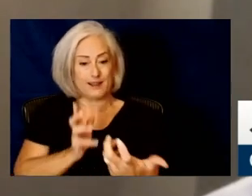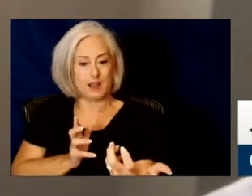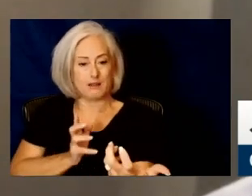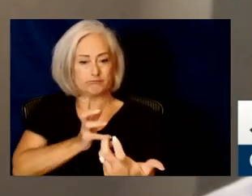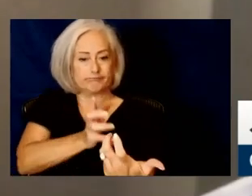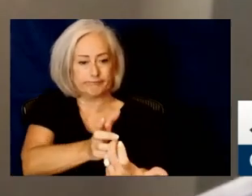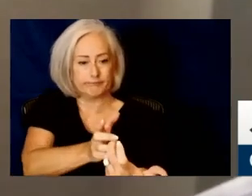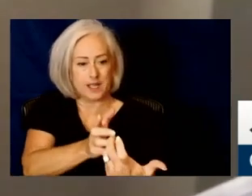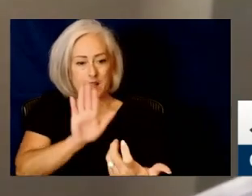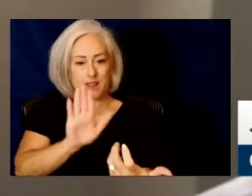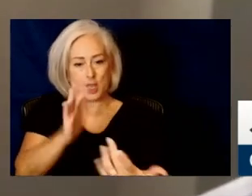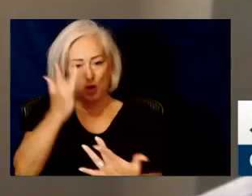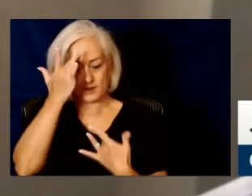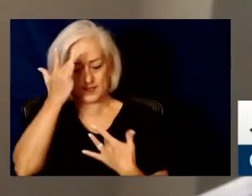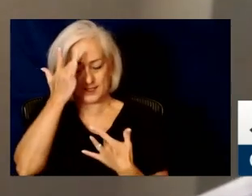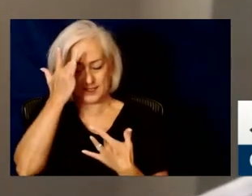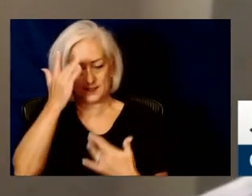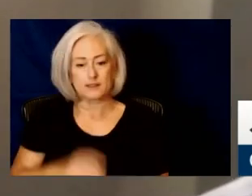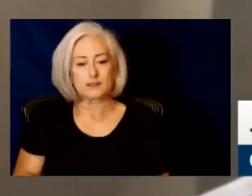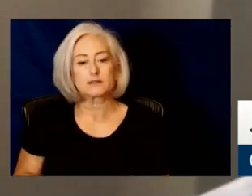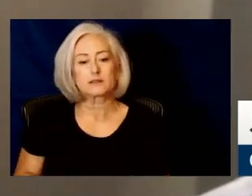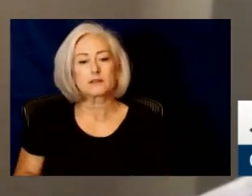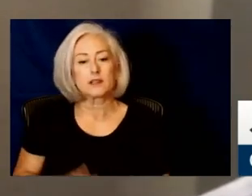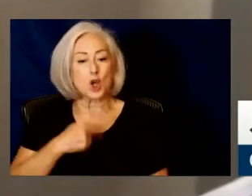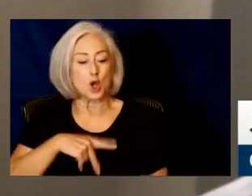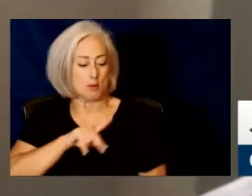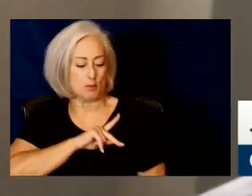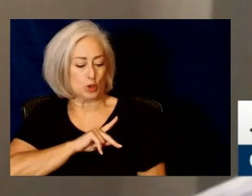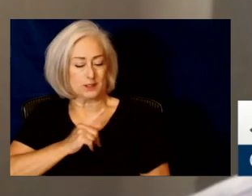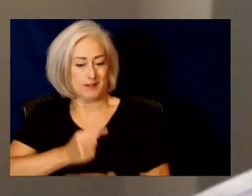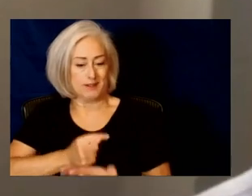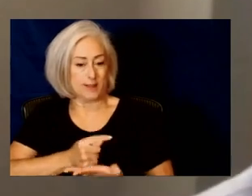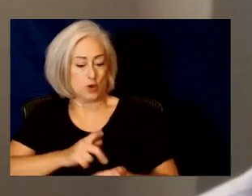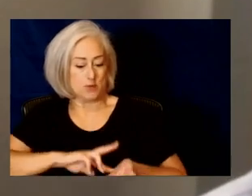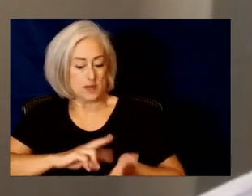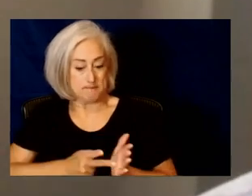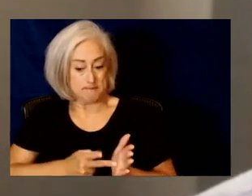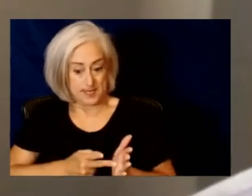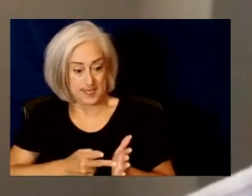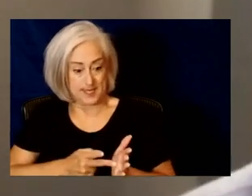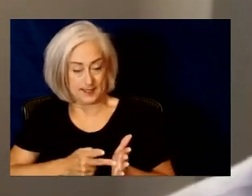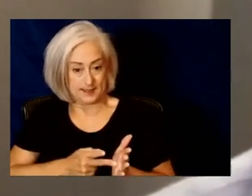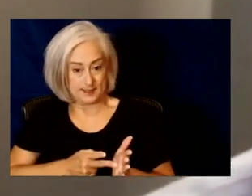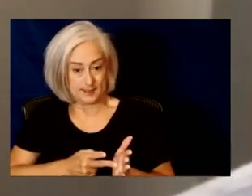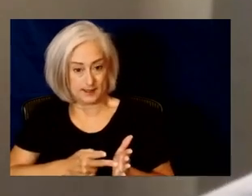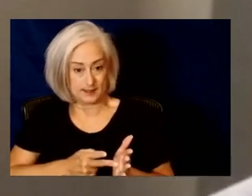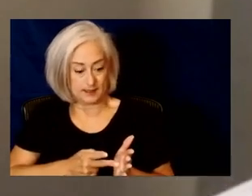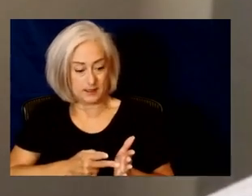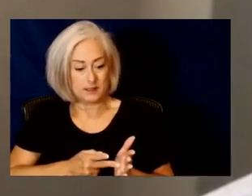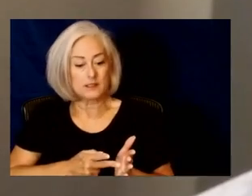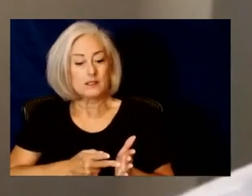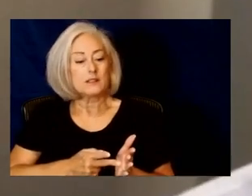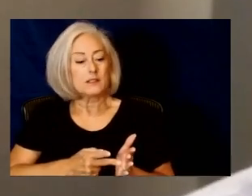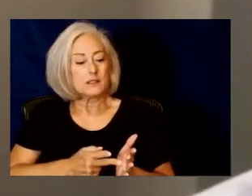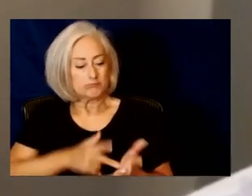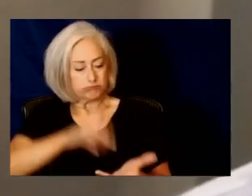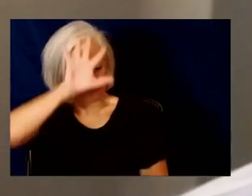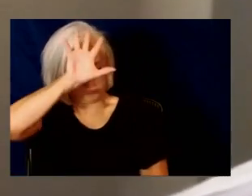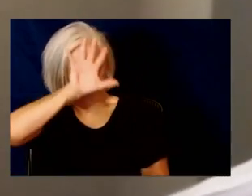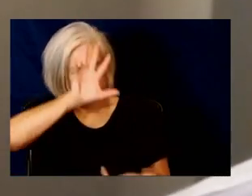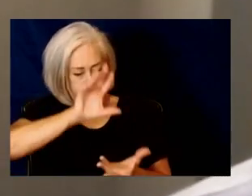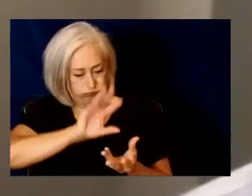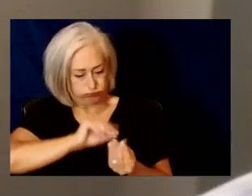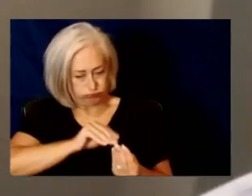Personalized therapy basically means that we're able to take the total amount of information at the time